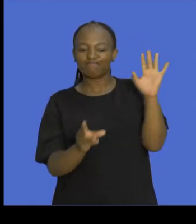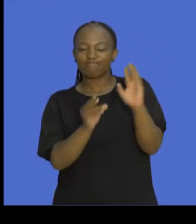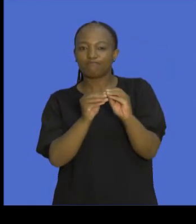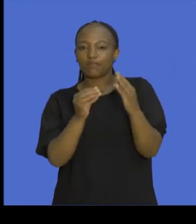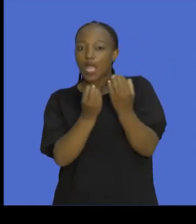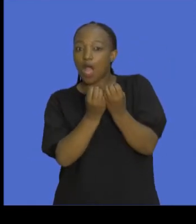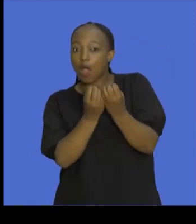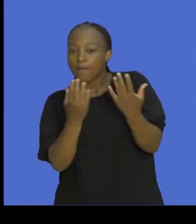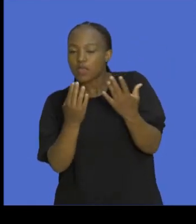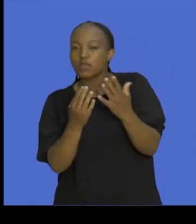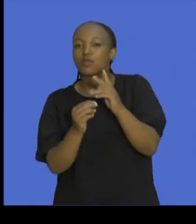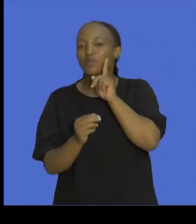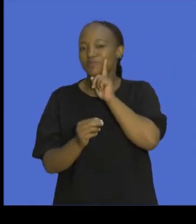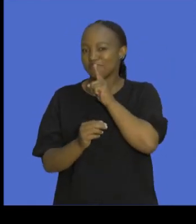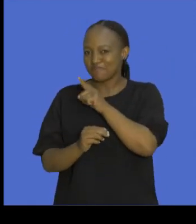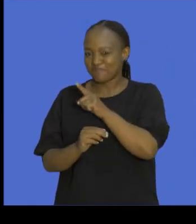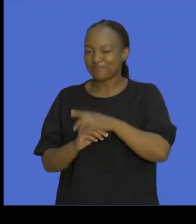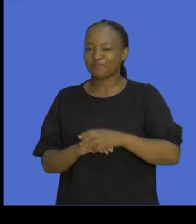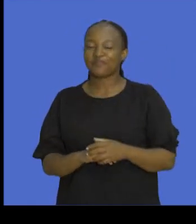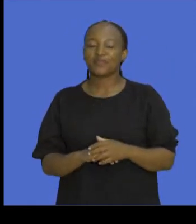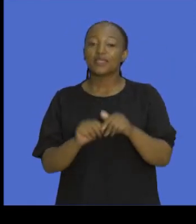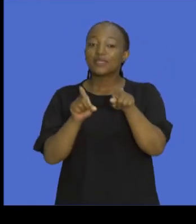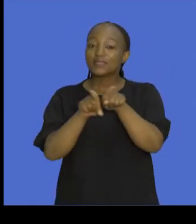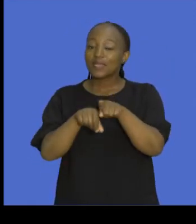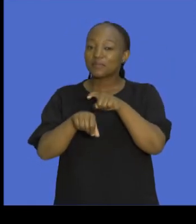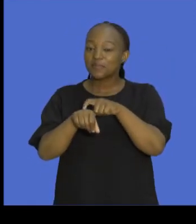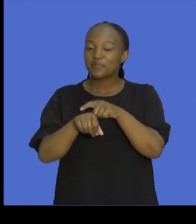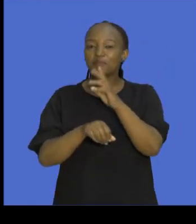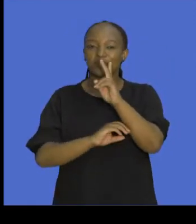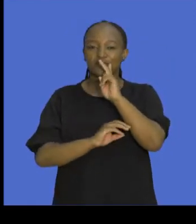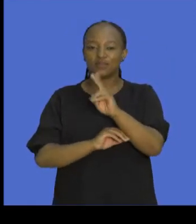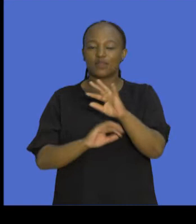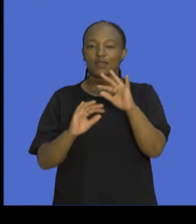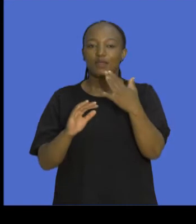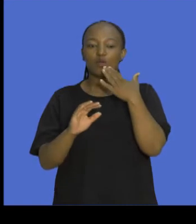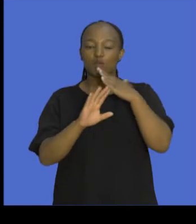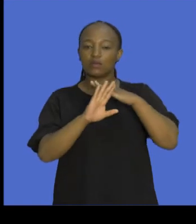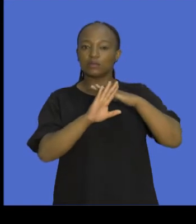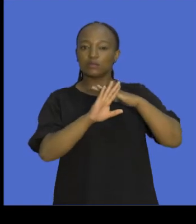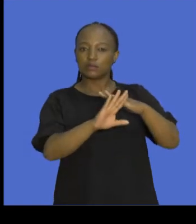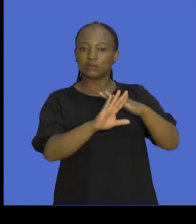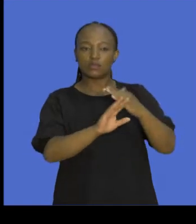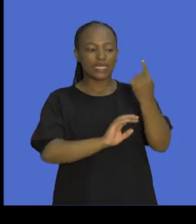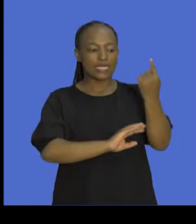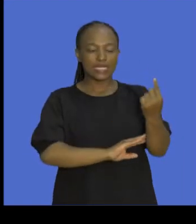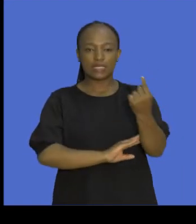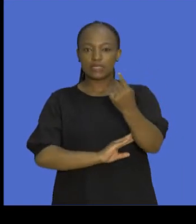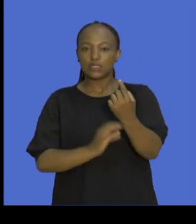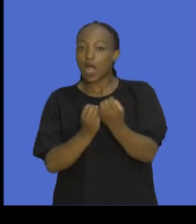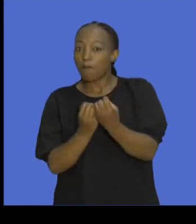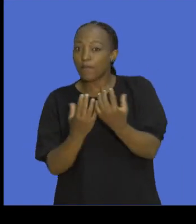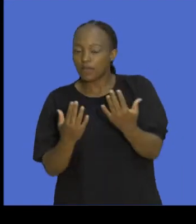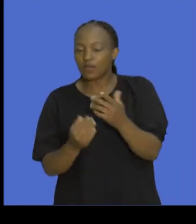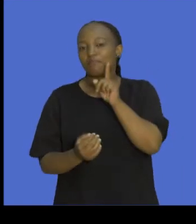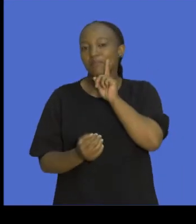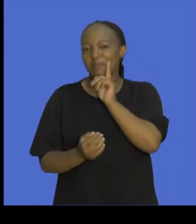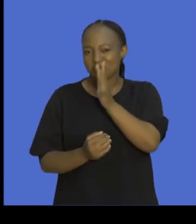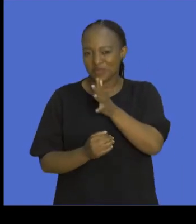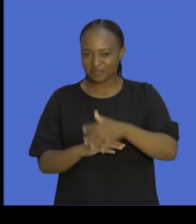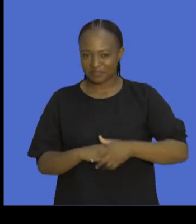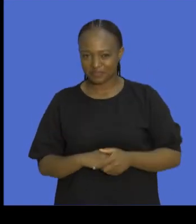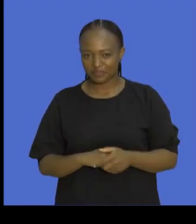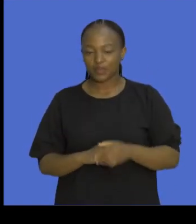of the circuit, okay? And also determine the resistance of each resistor, okay? That's what we do. So we'll